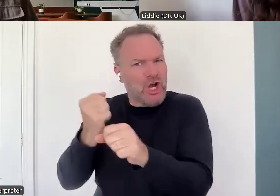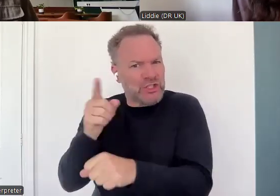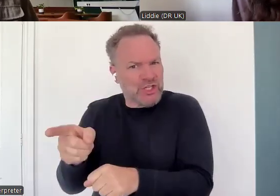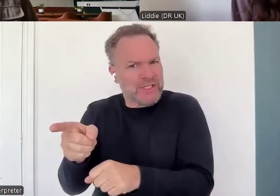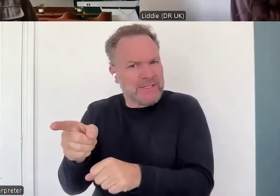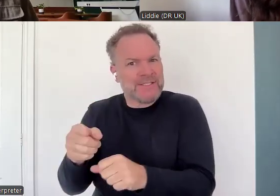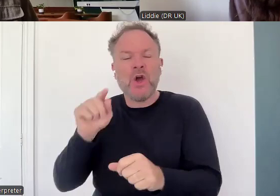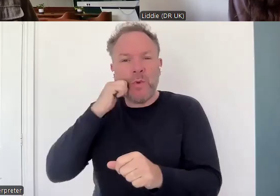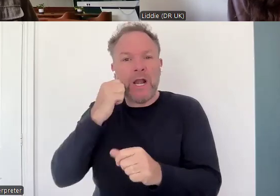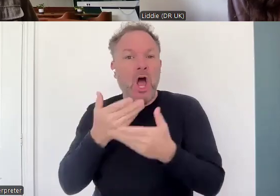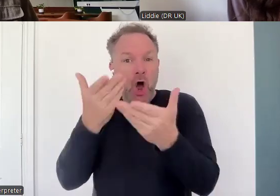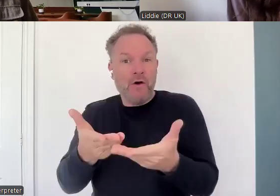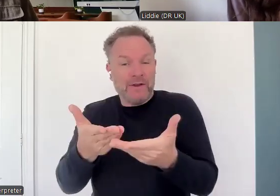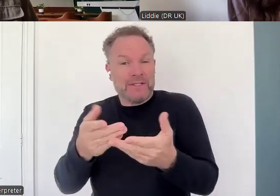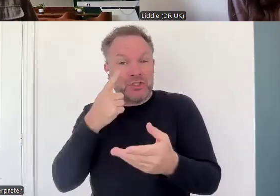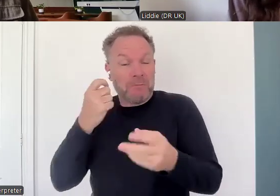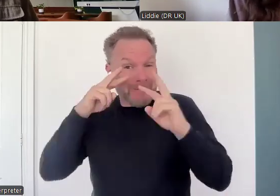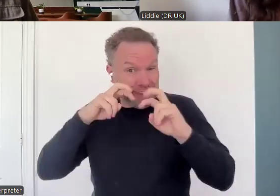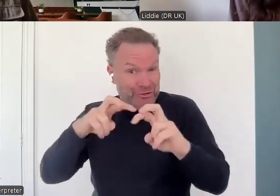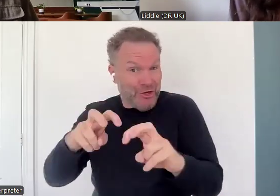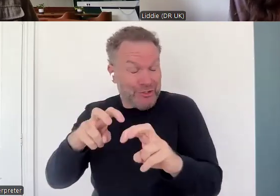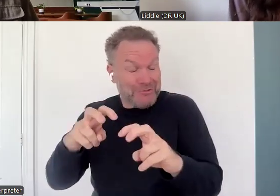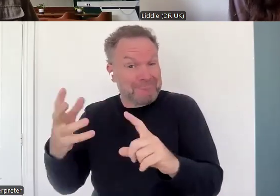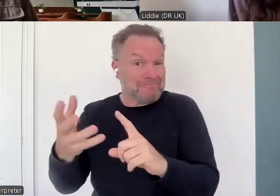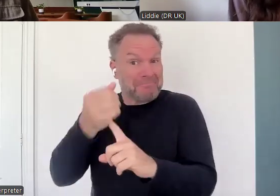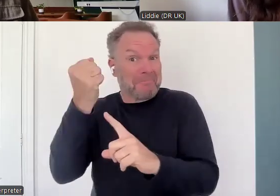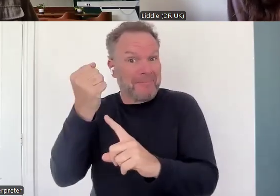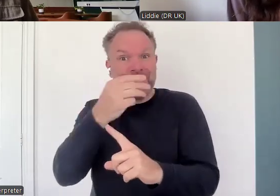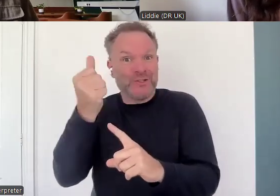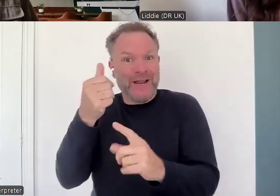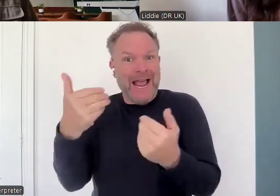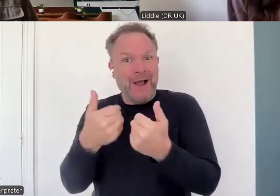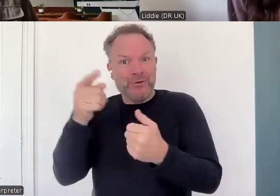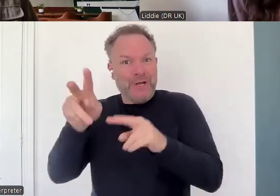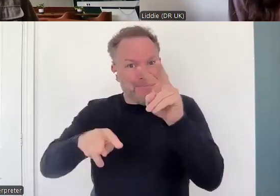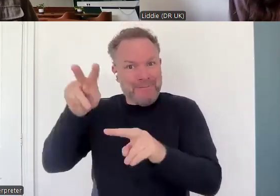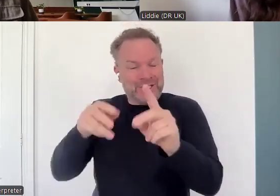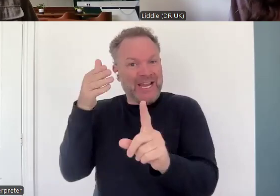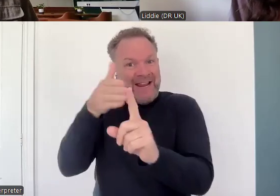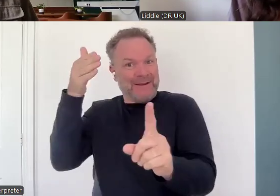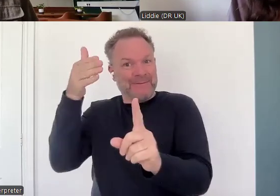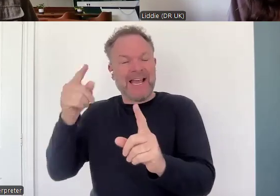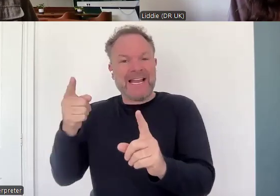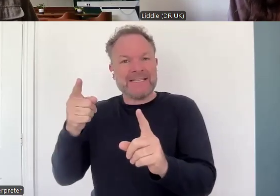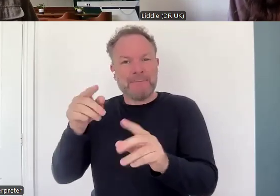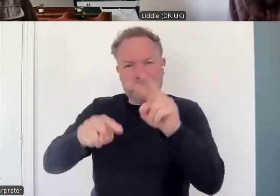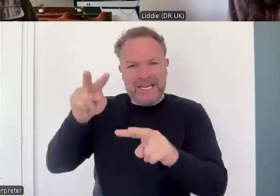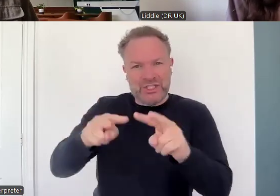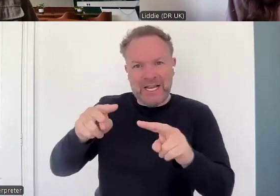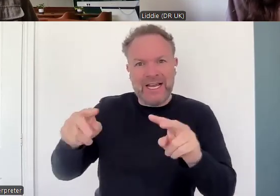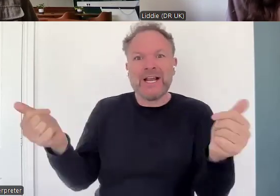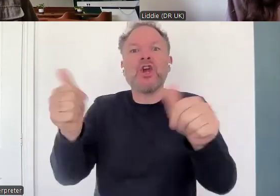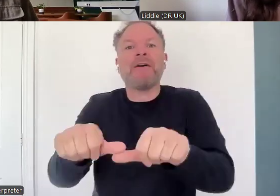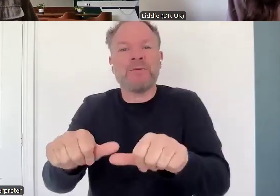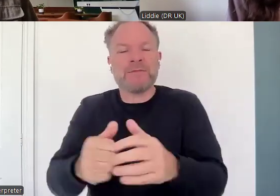we'll be offering some insights that can hopefully help you to measure impact and improve outcomes within your work. Thank you